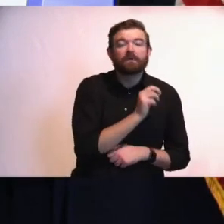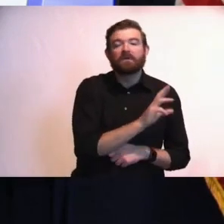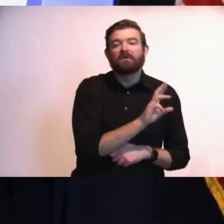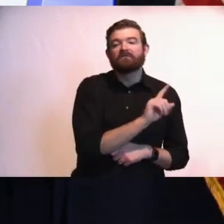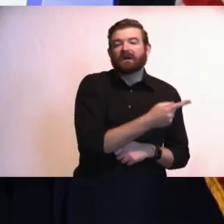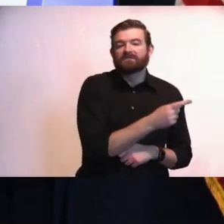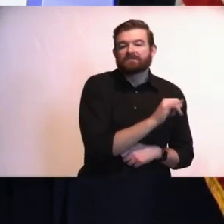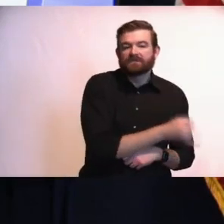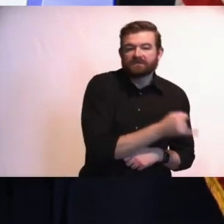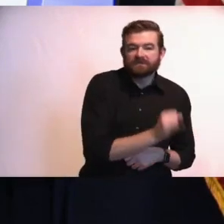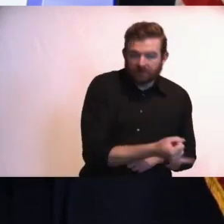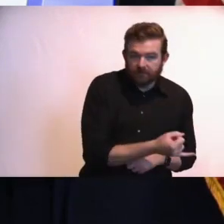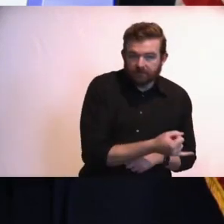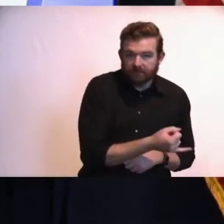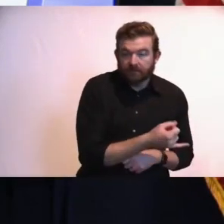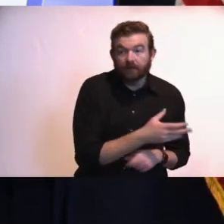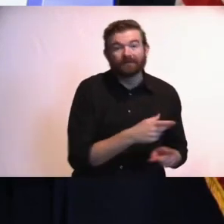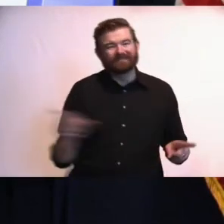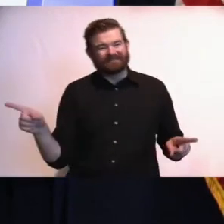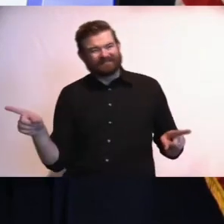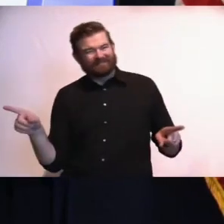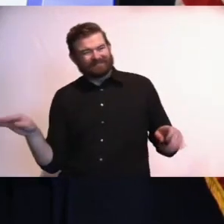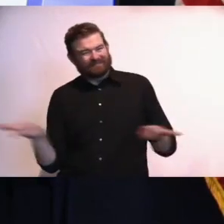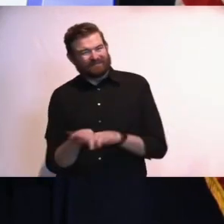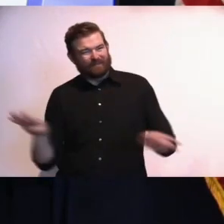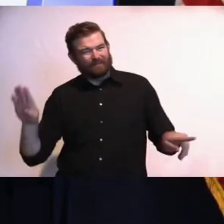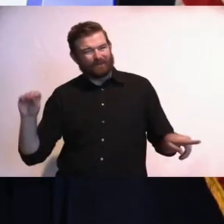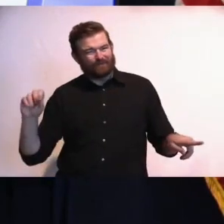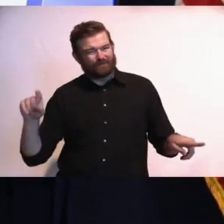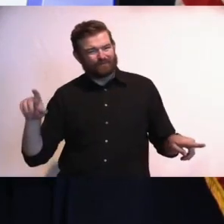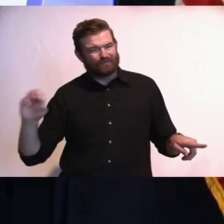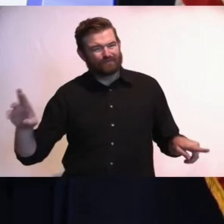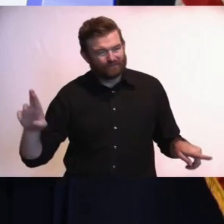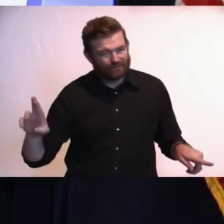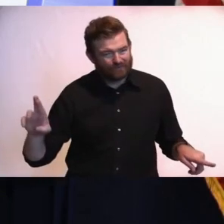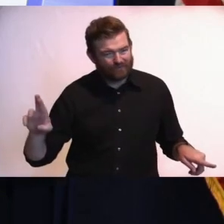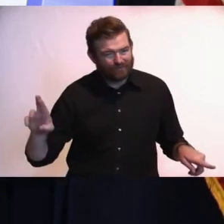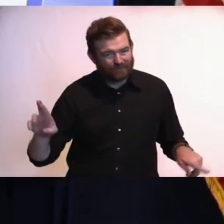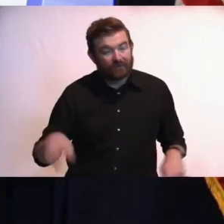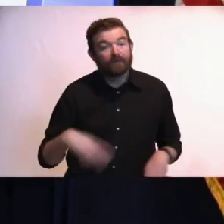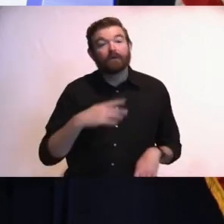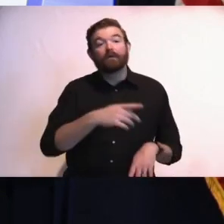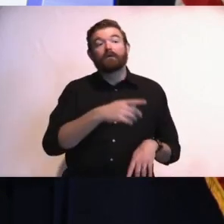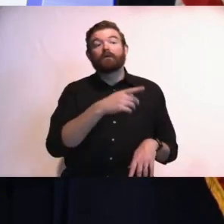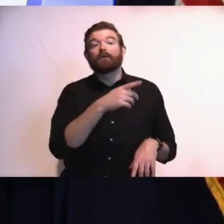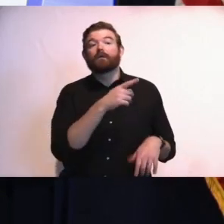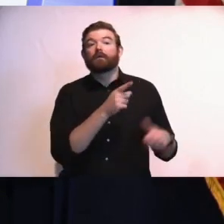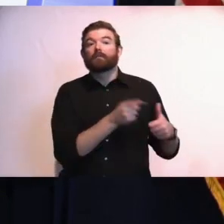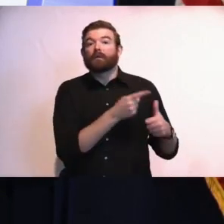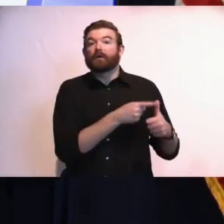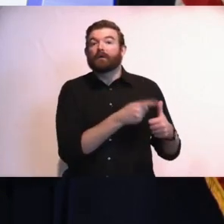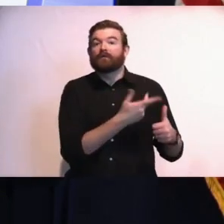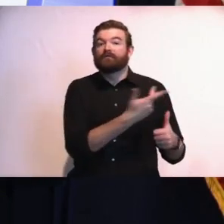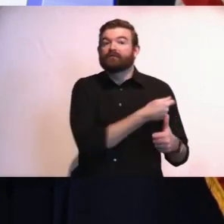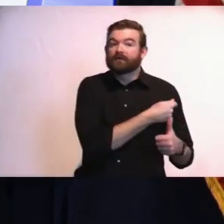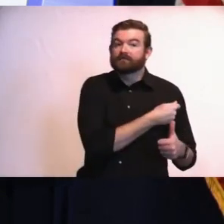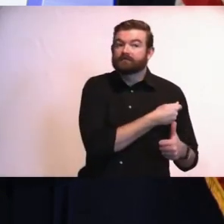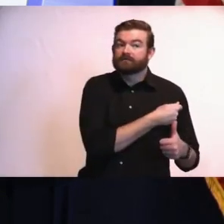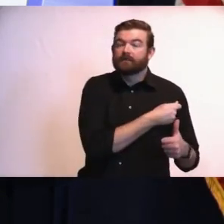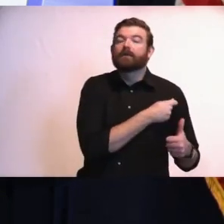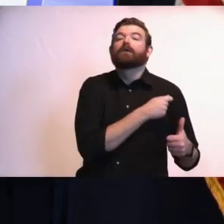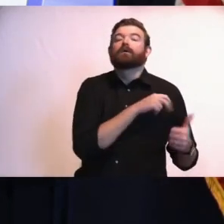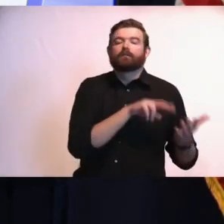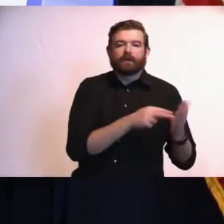primary series is the 2-dose regimen of Pfizer or Moderna. And for J&J, if you received a single shot